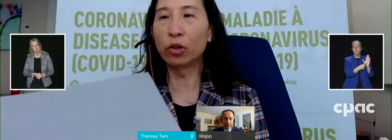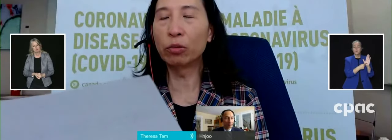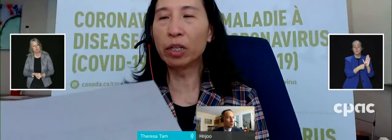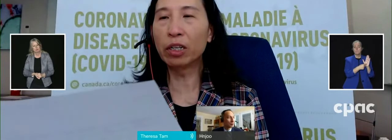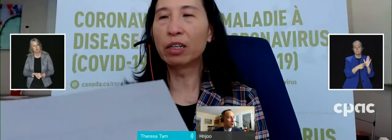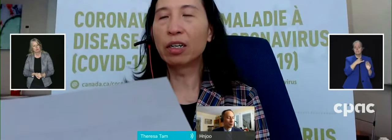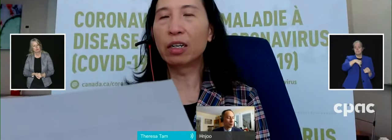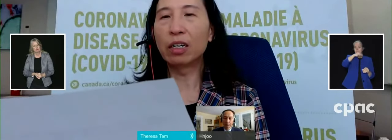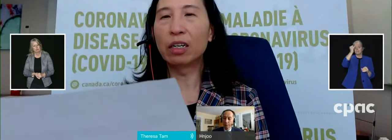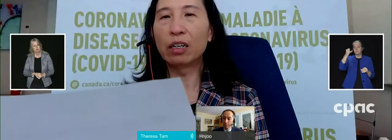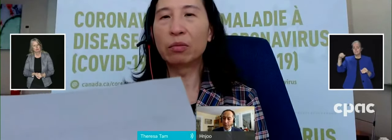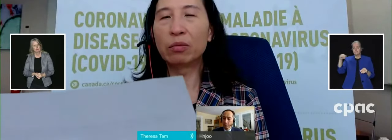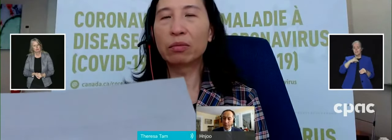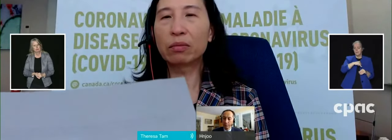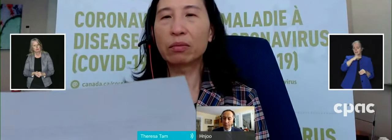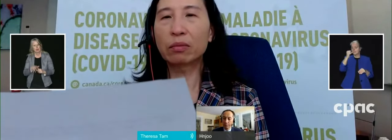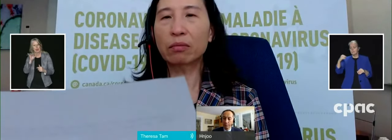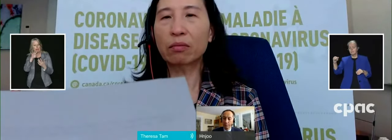le courbe